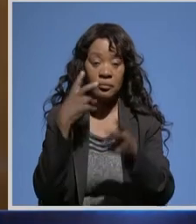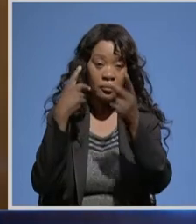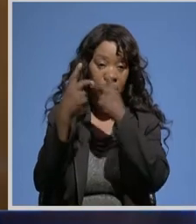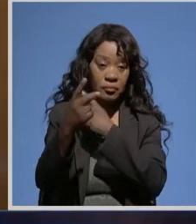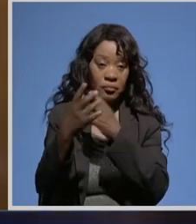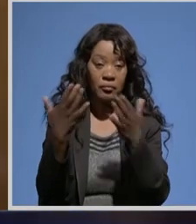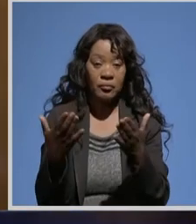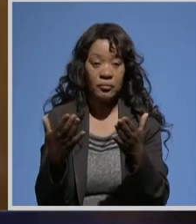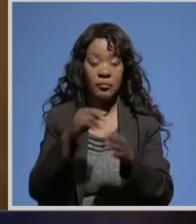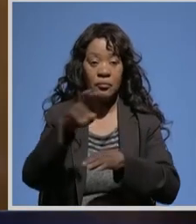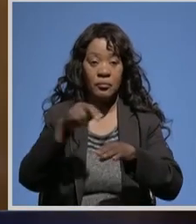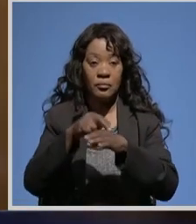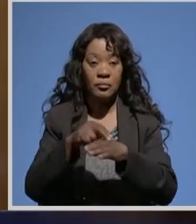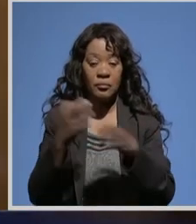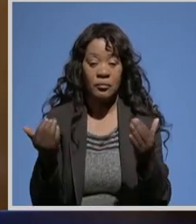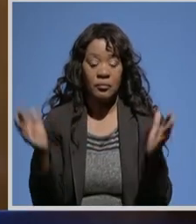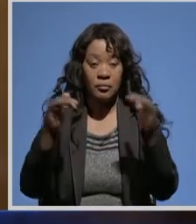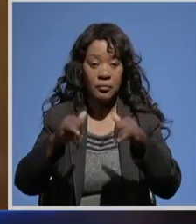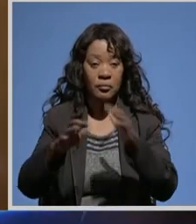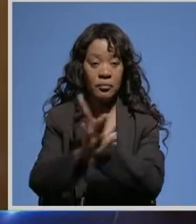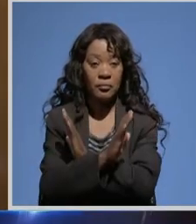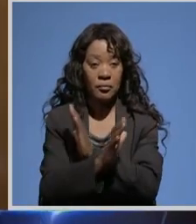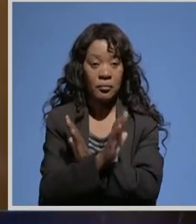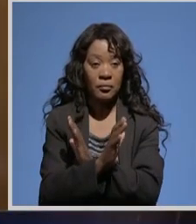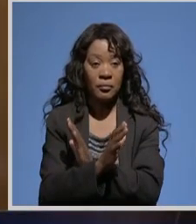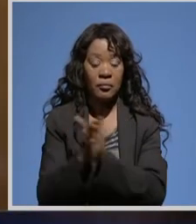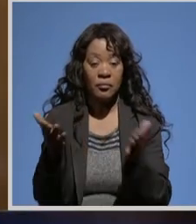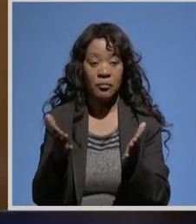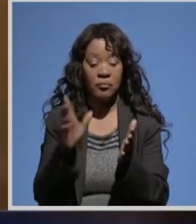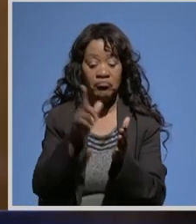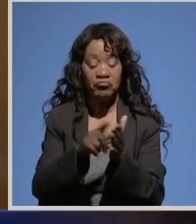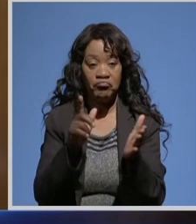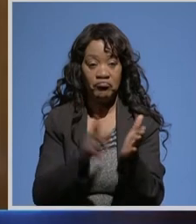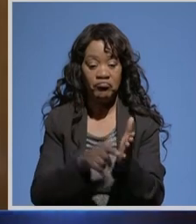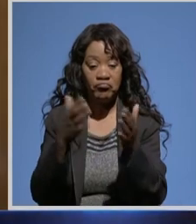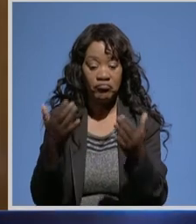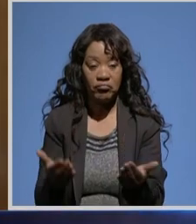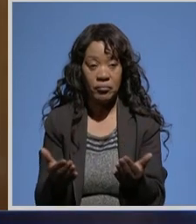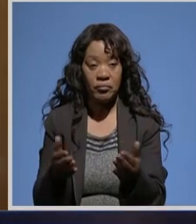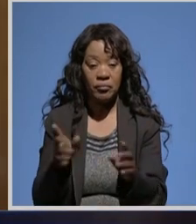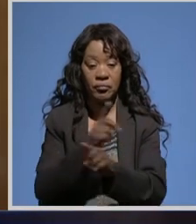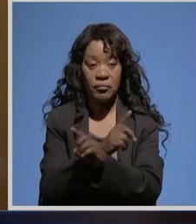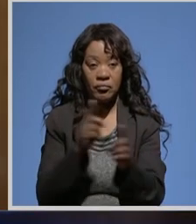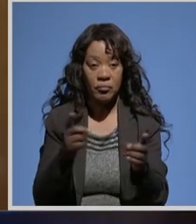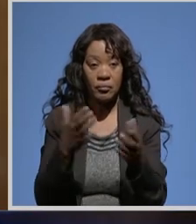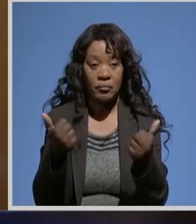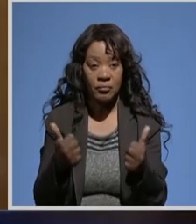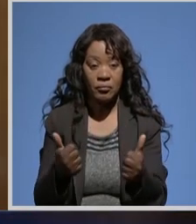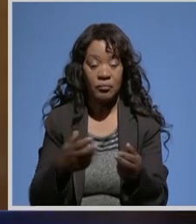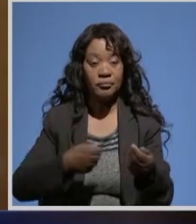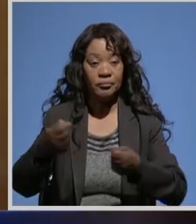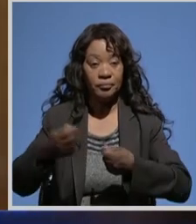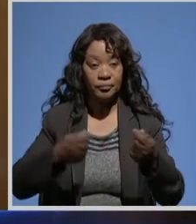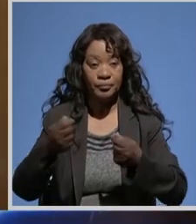Zambia, namely to be a model legislature for democracy and good governance.